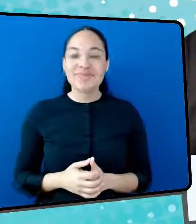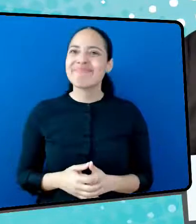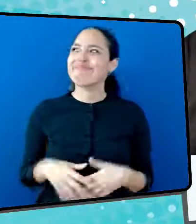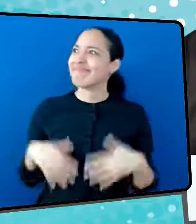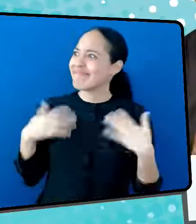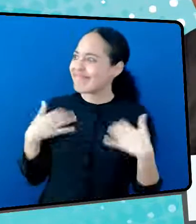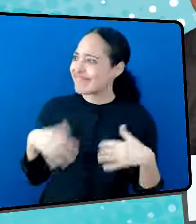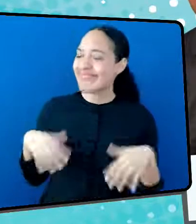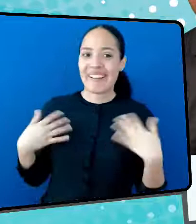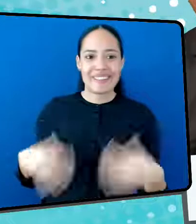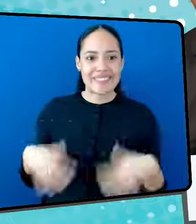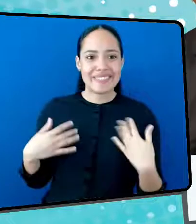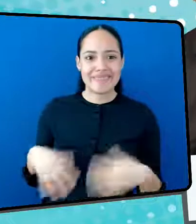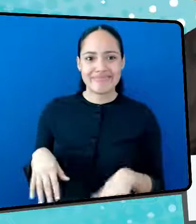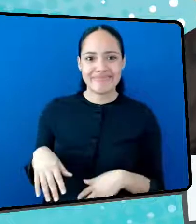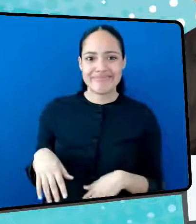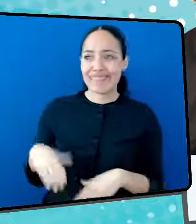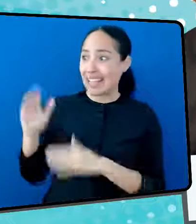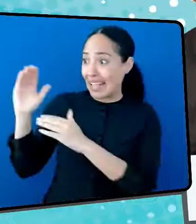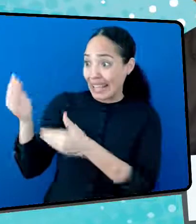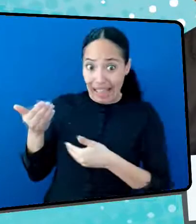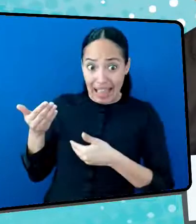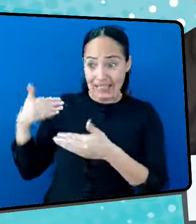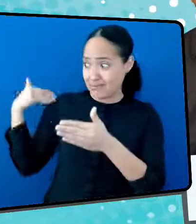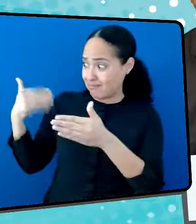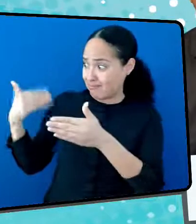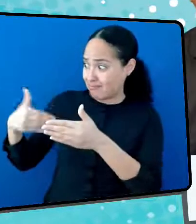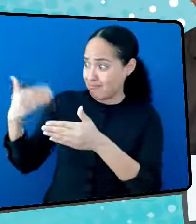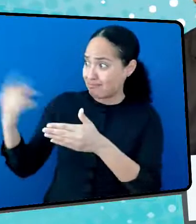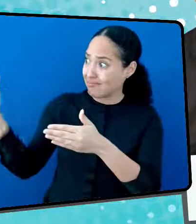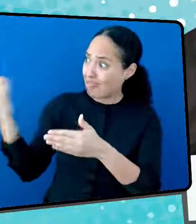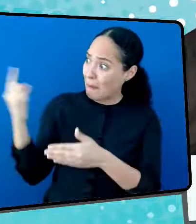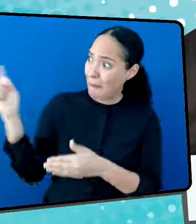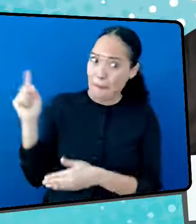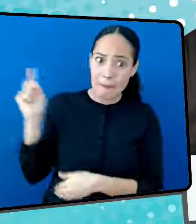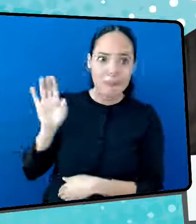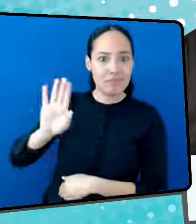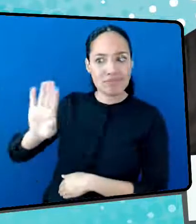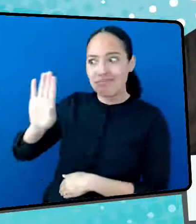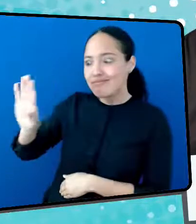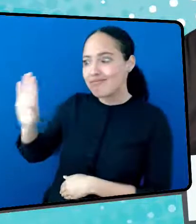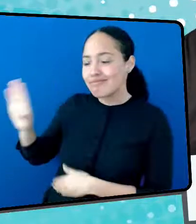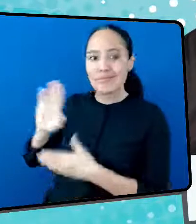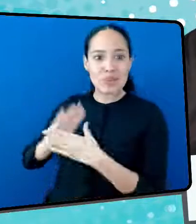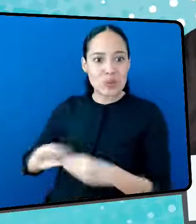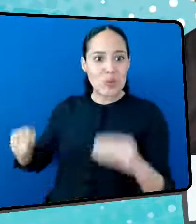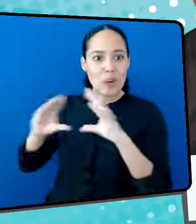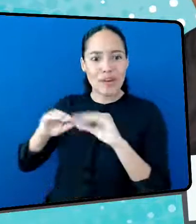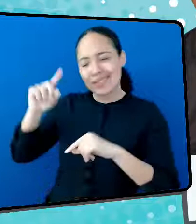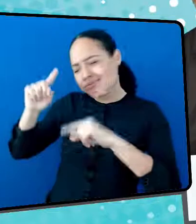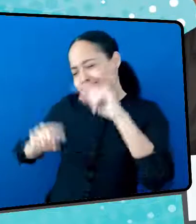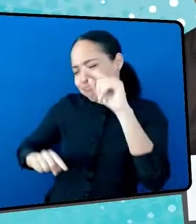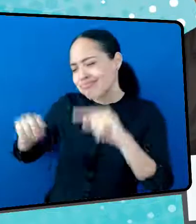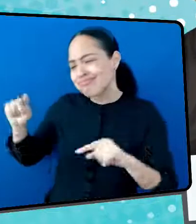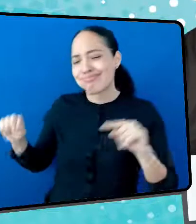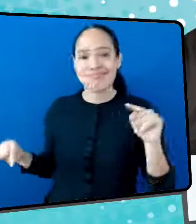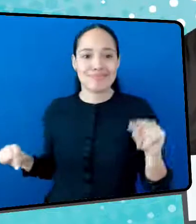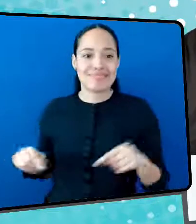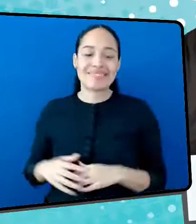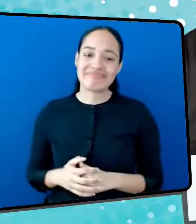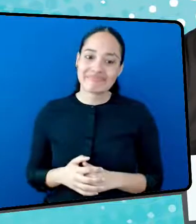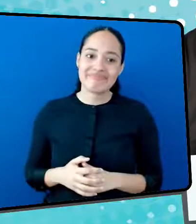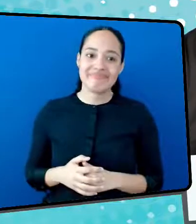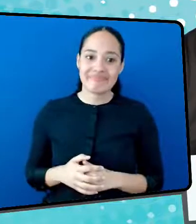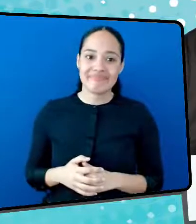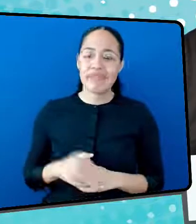So, but it sounded a lot of fun, everything you do. But there must be also something that you find really